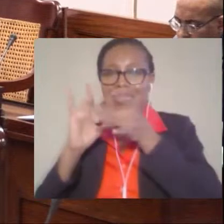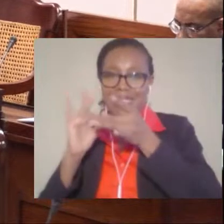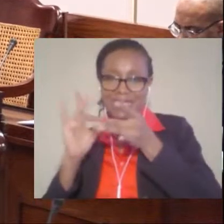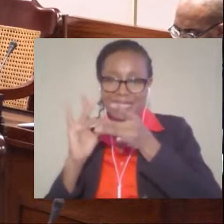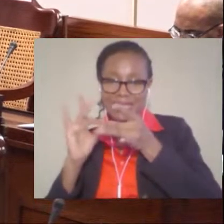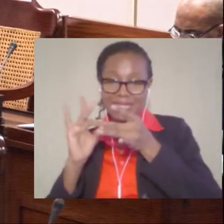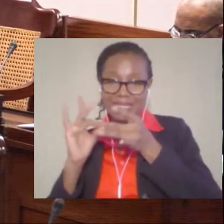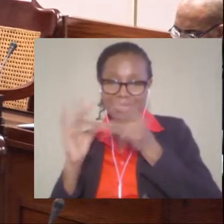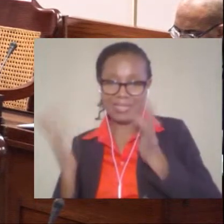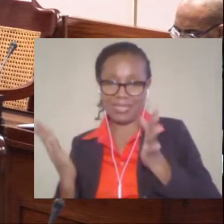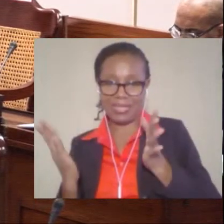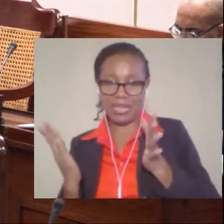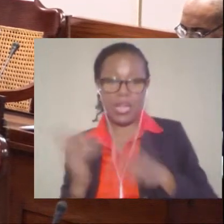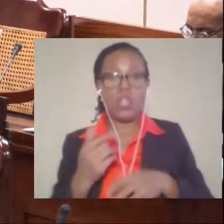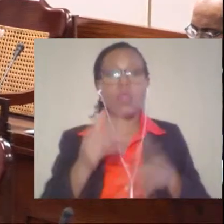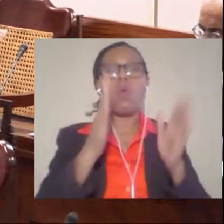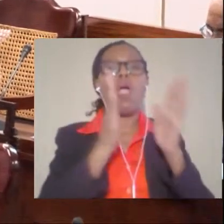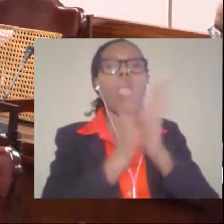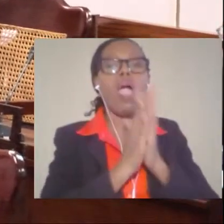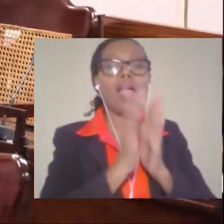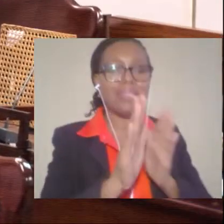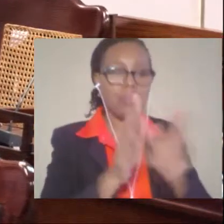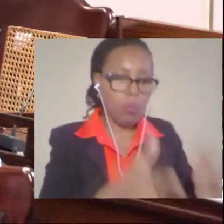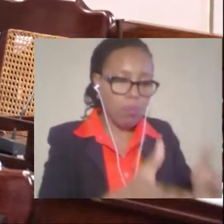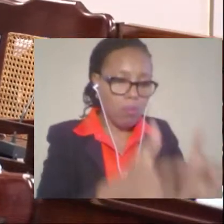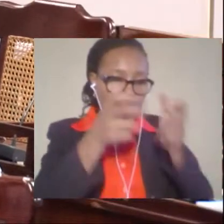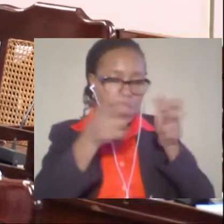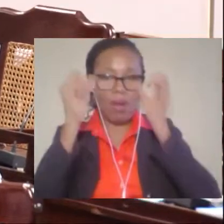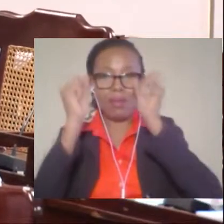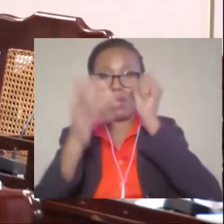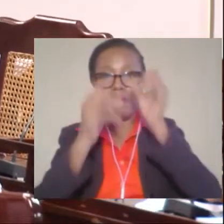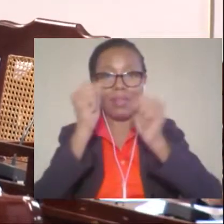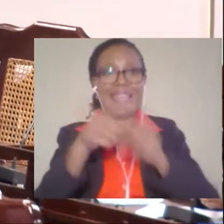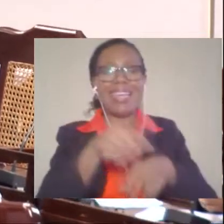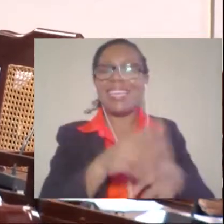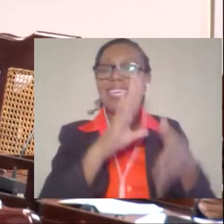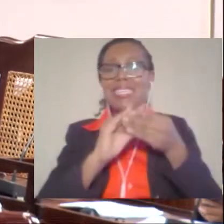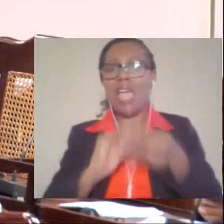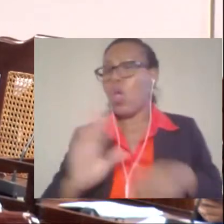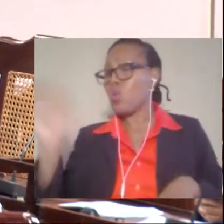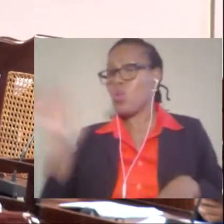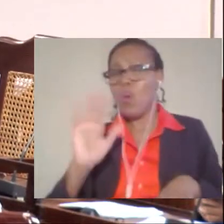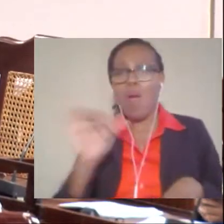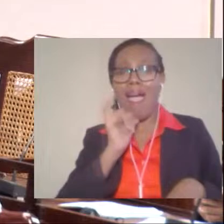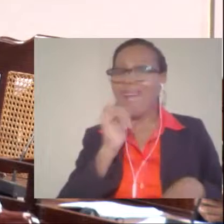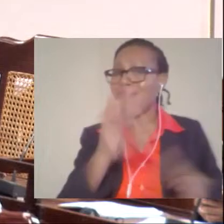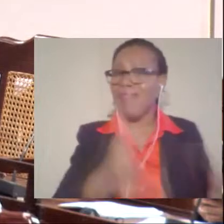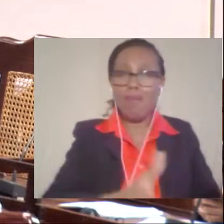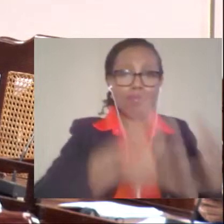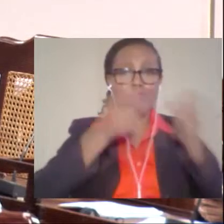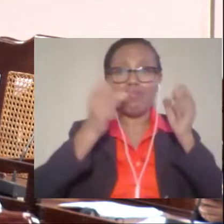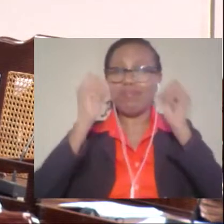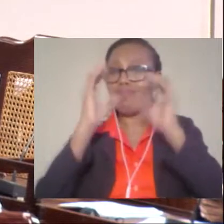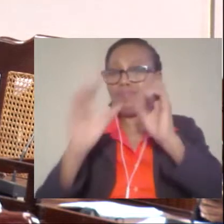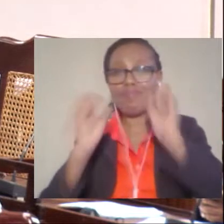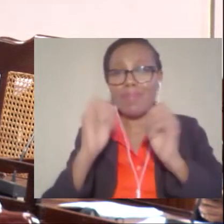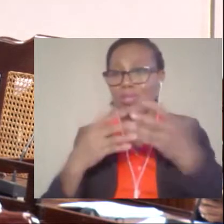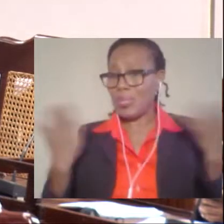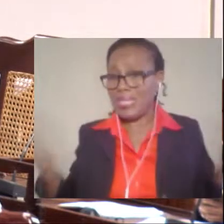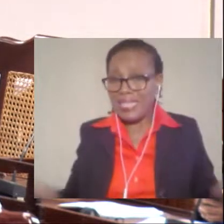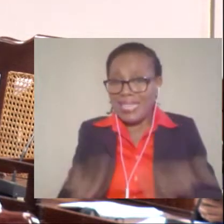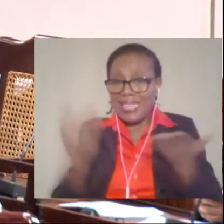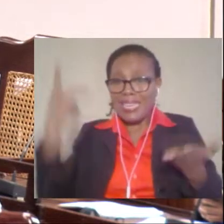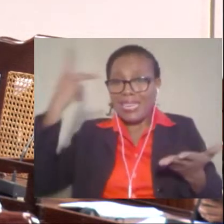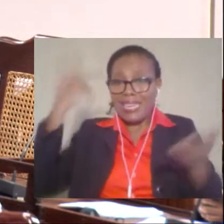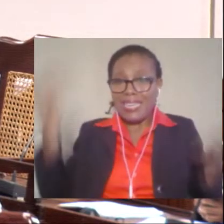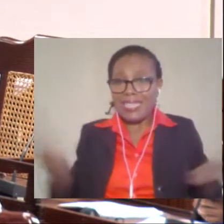reading quotations. So he's standing on the floor of Parliament and accusing me of saying things that he cannot